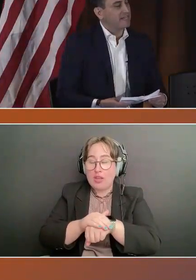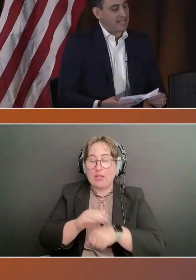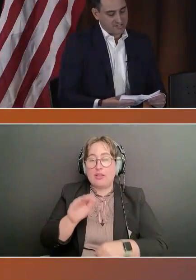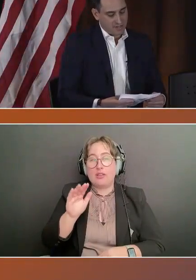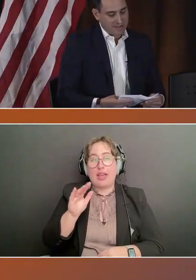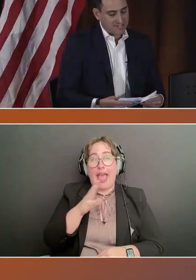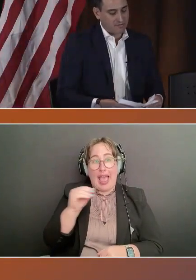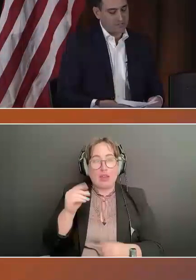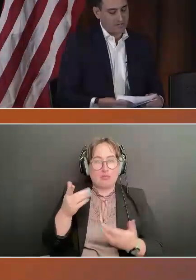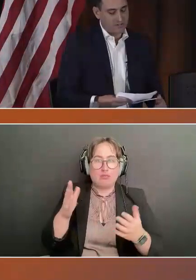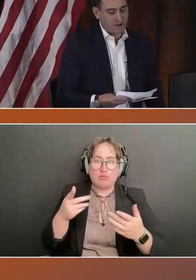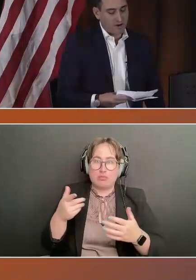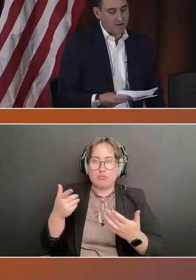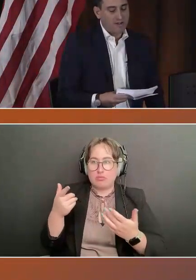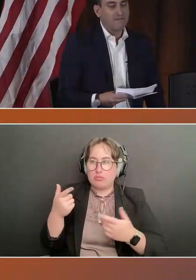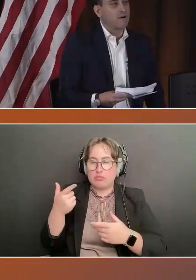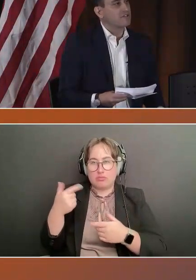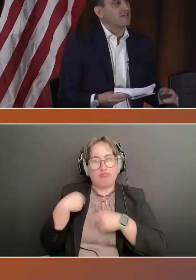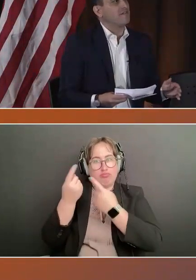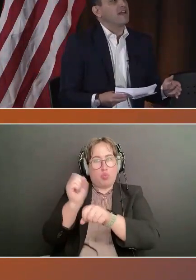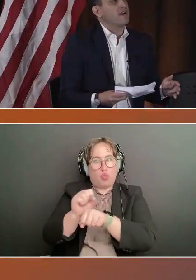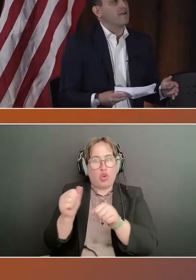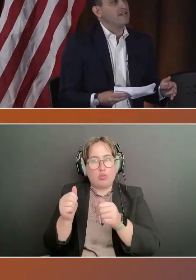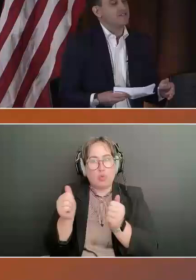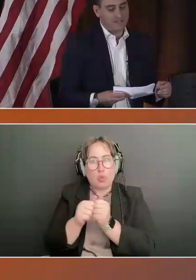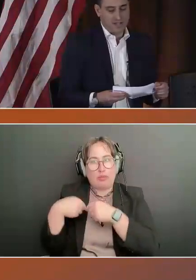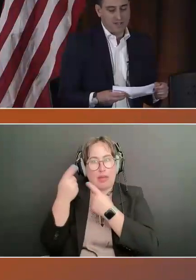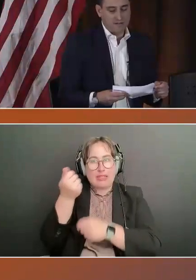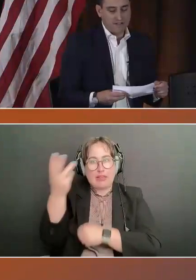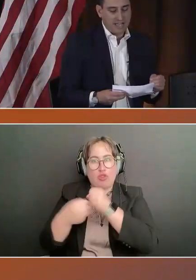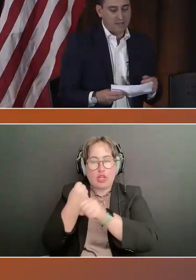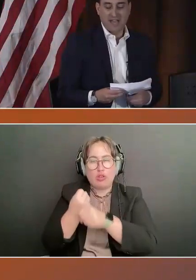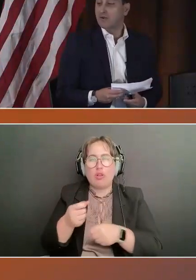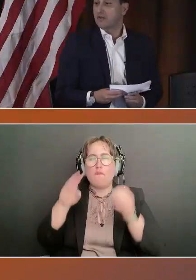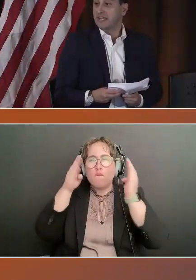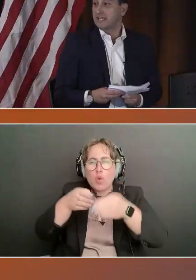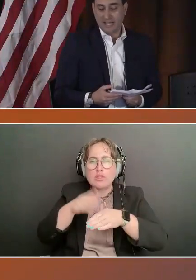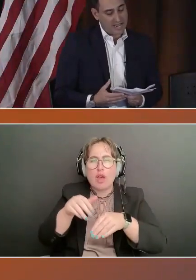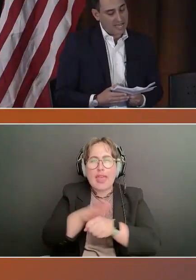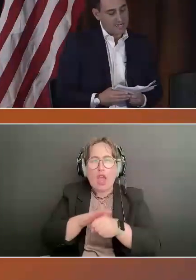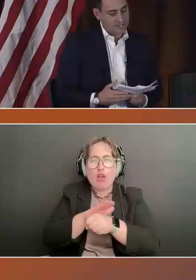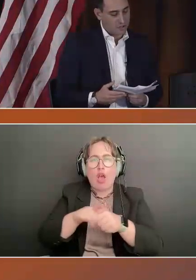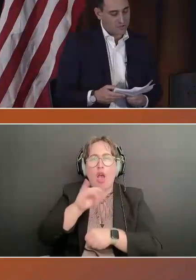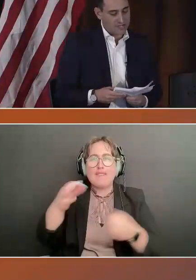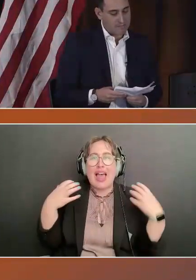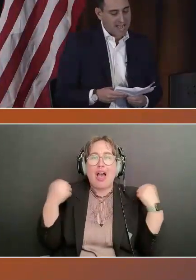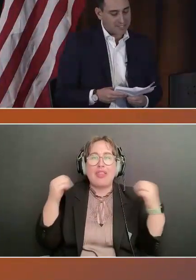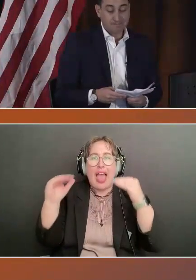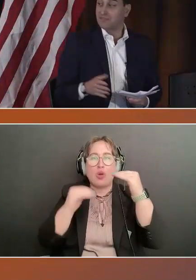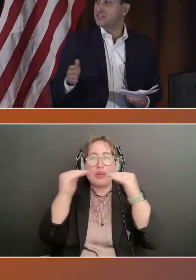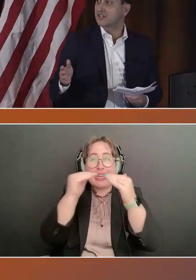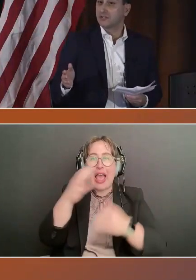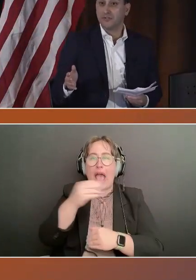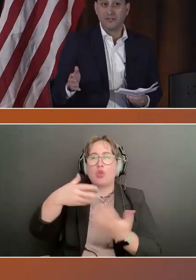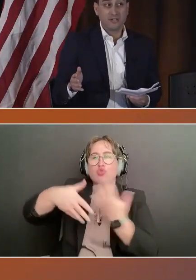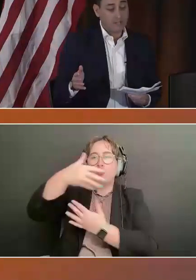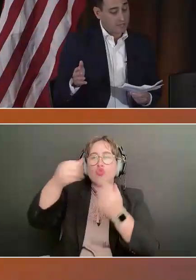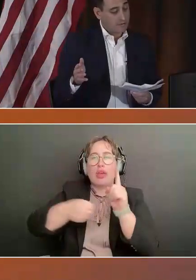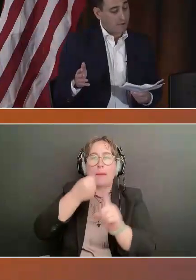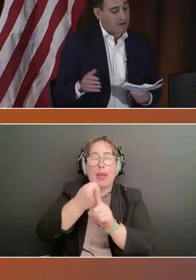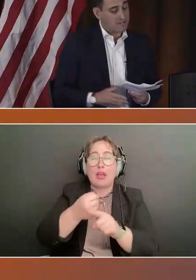have been engaged on in the past several years are focused on the areas of health equity and social impact. These